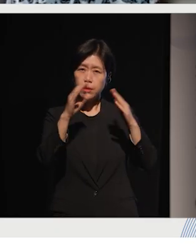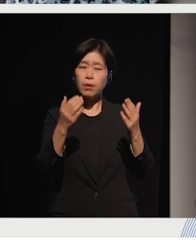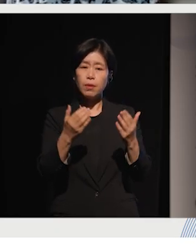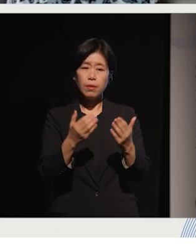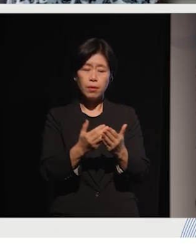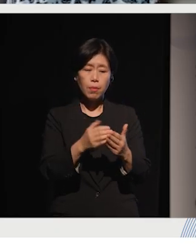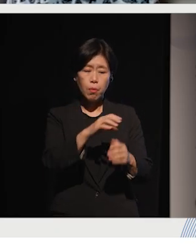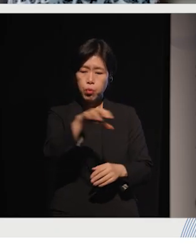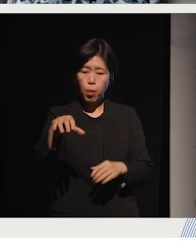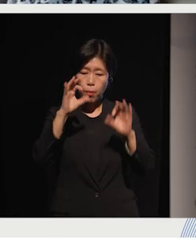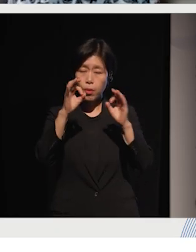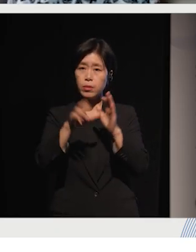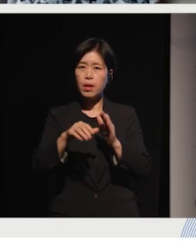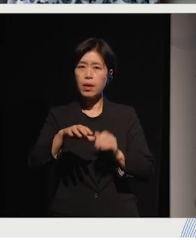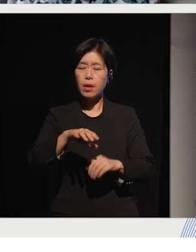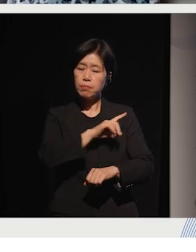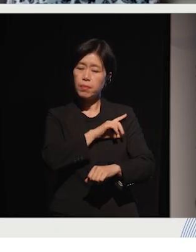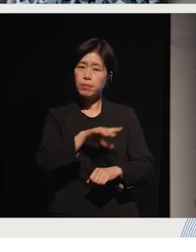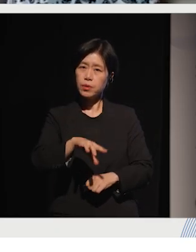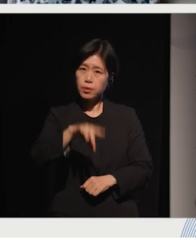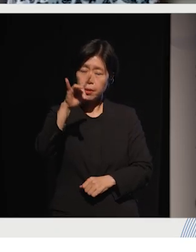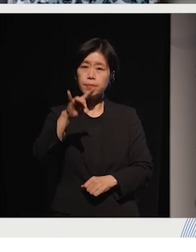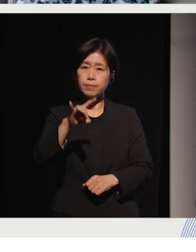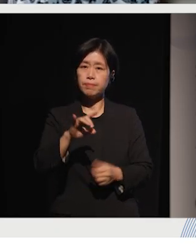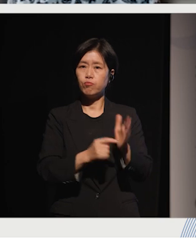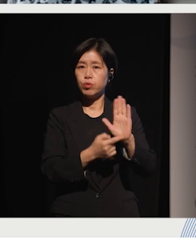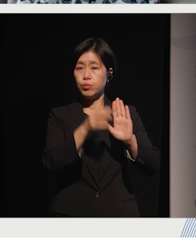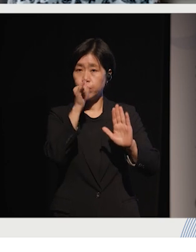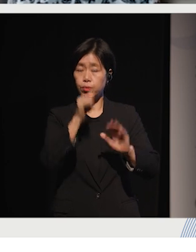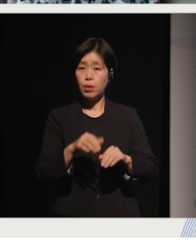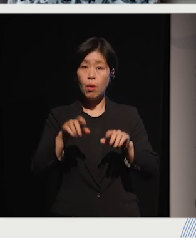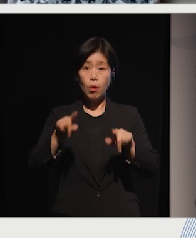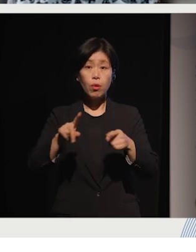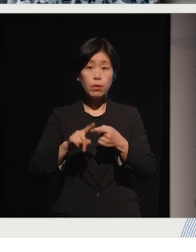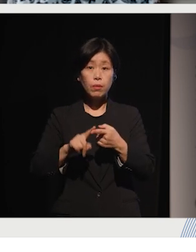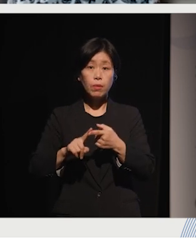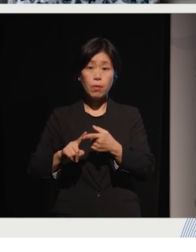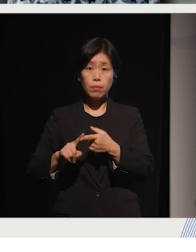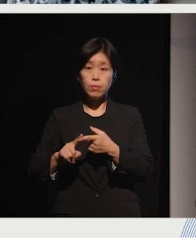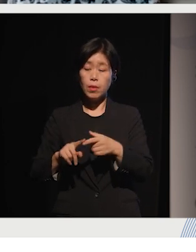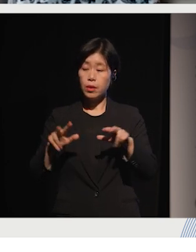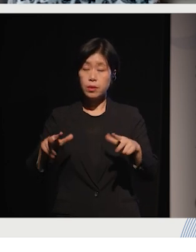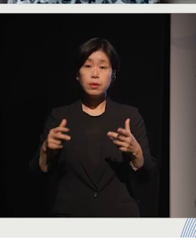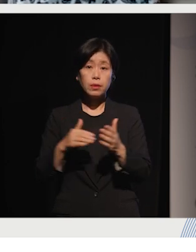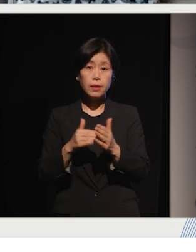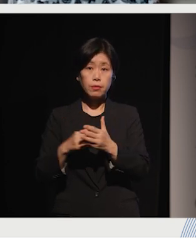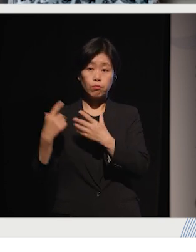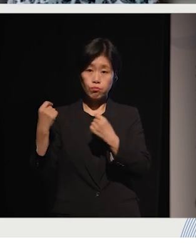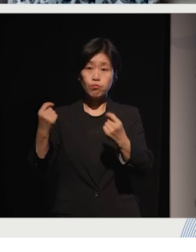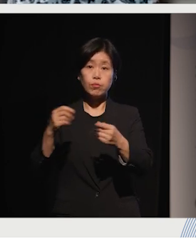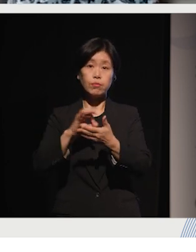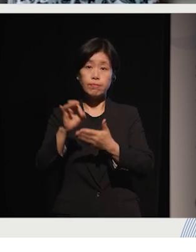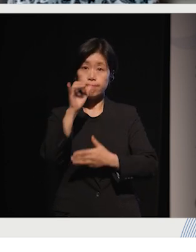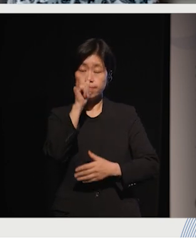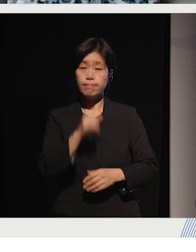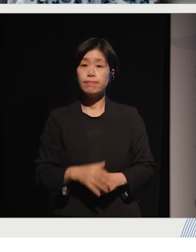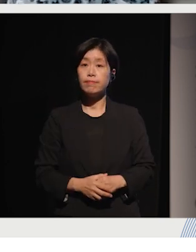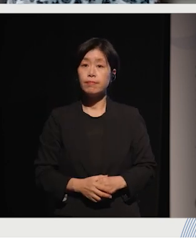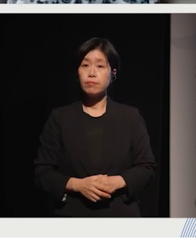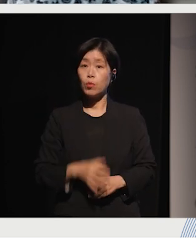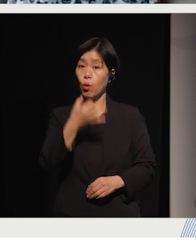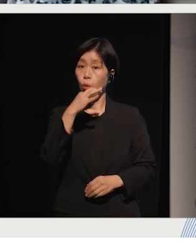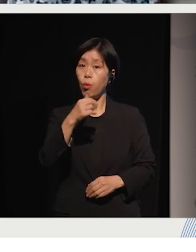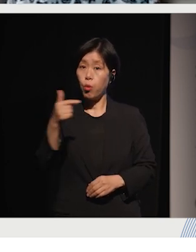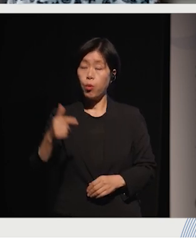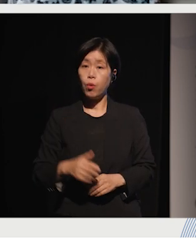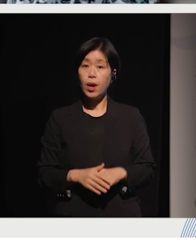Those guidelines are still very much relevant today. They're absolutely a work in progress. We're hoping to release